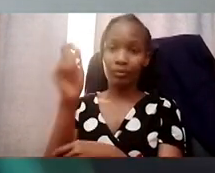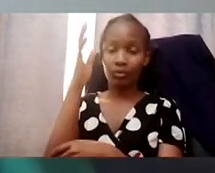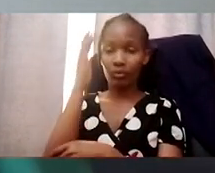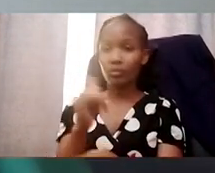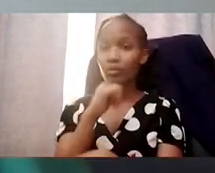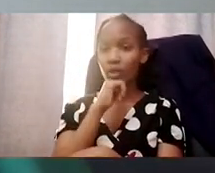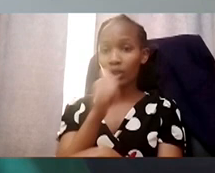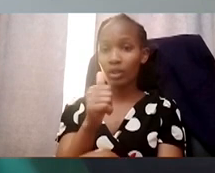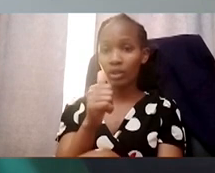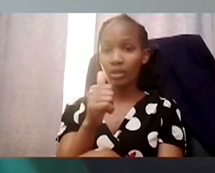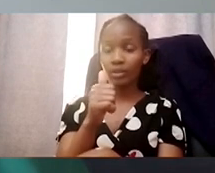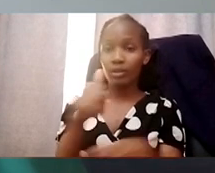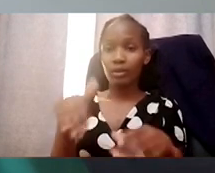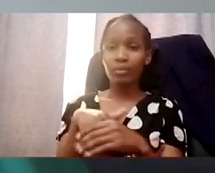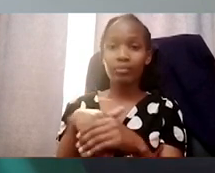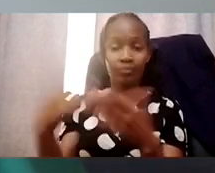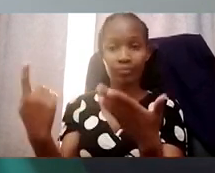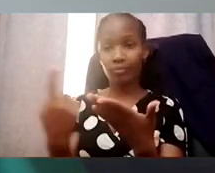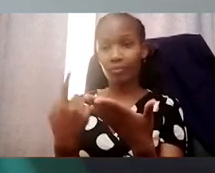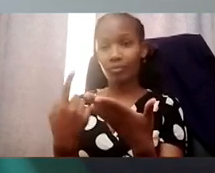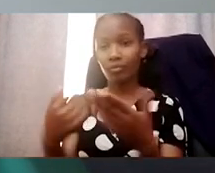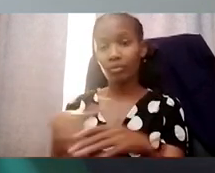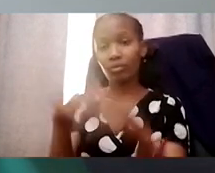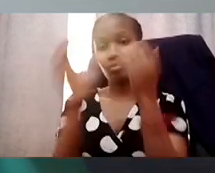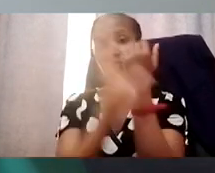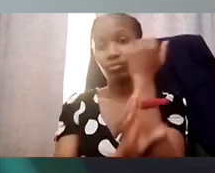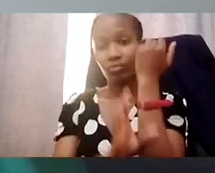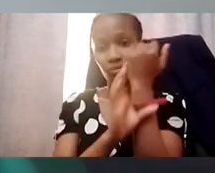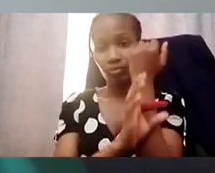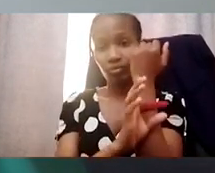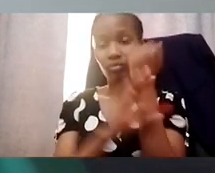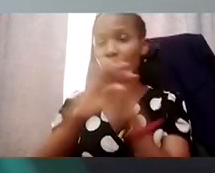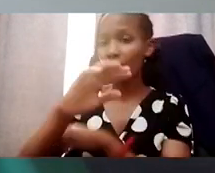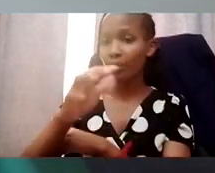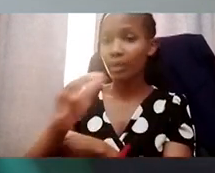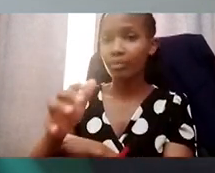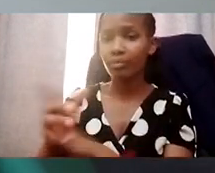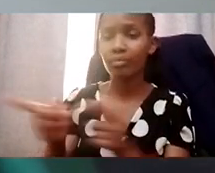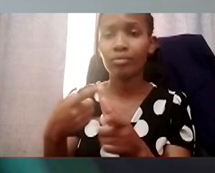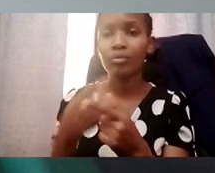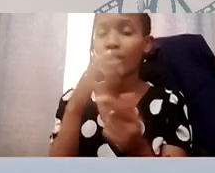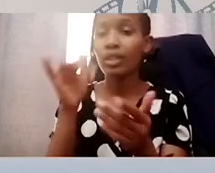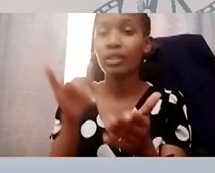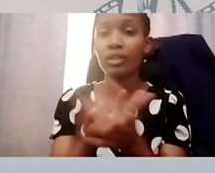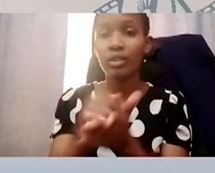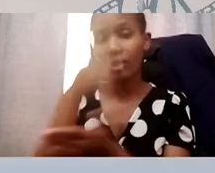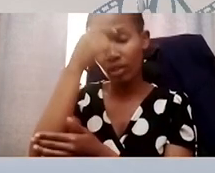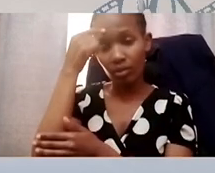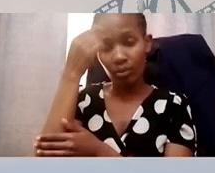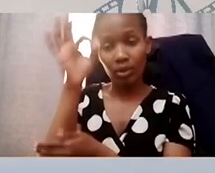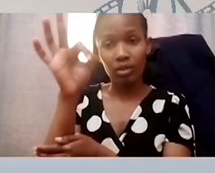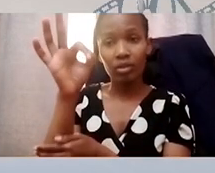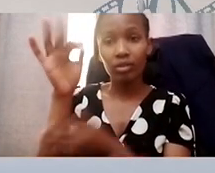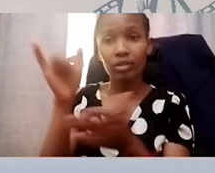they're not widely scattered across the campus. And would you say that they, because of the fact that they're in the